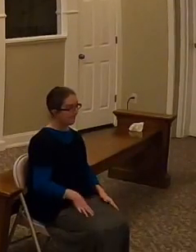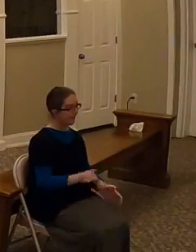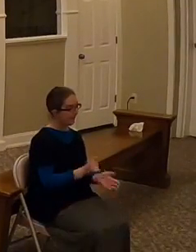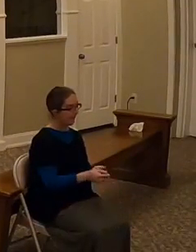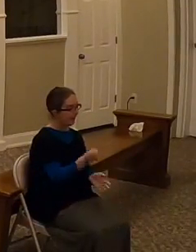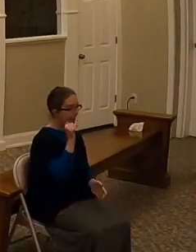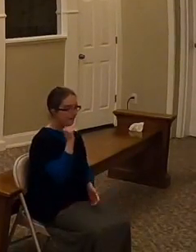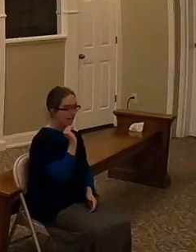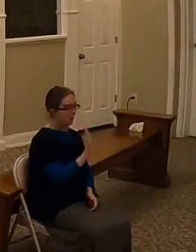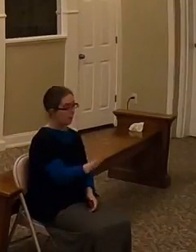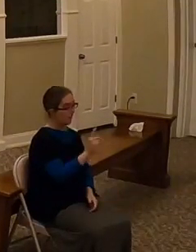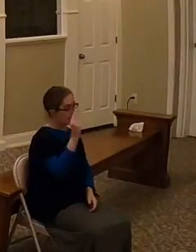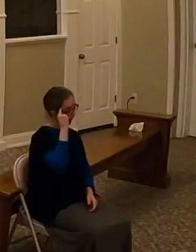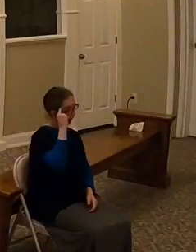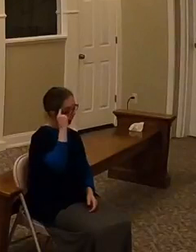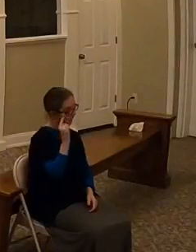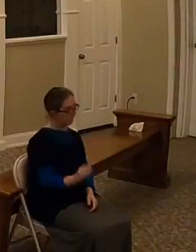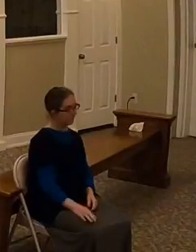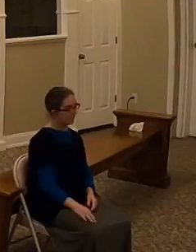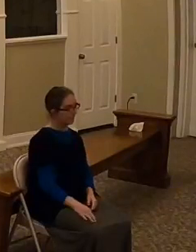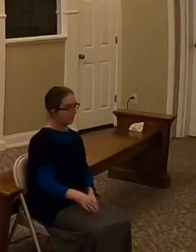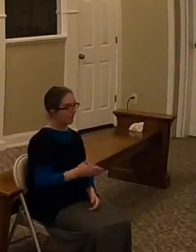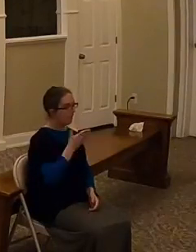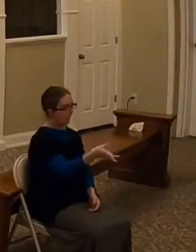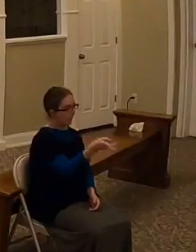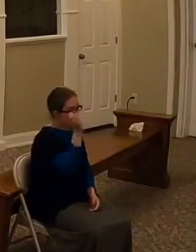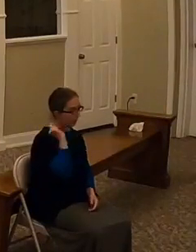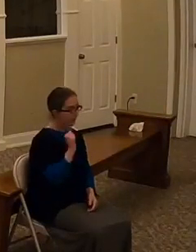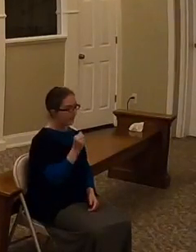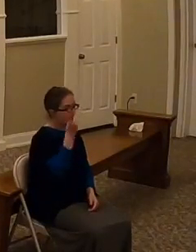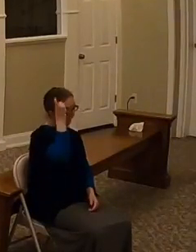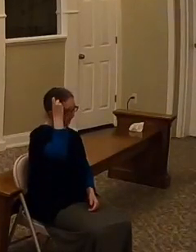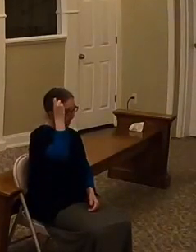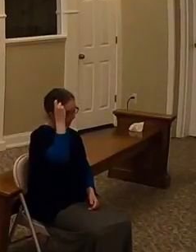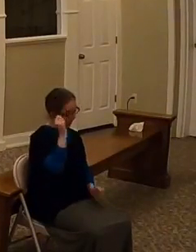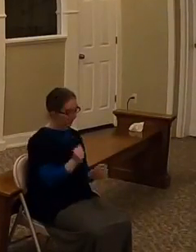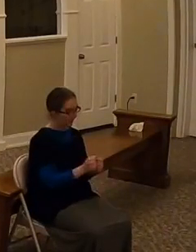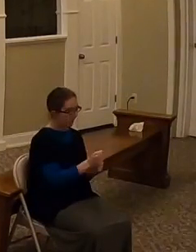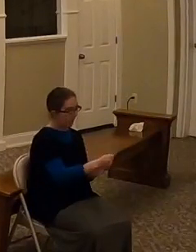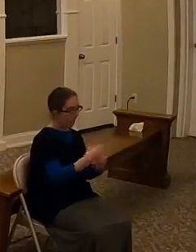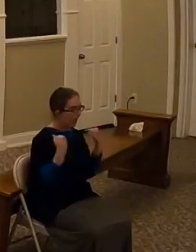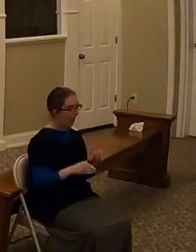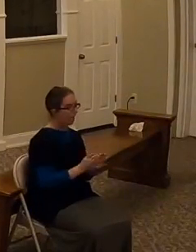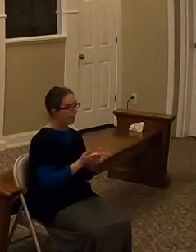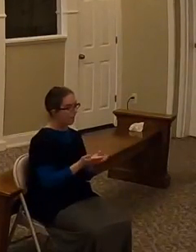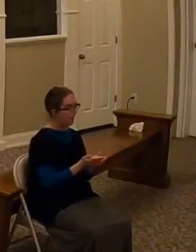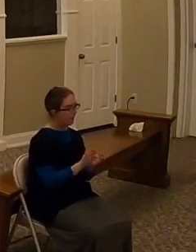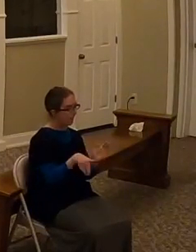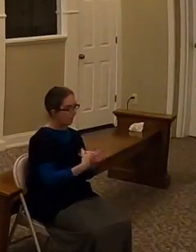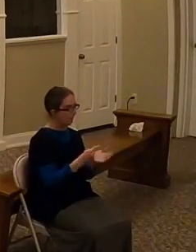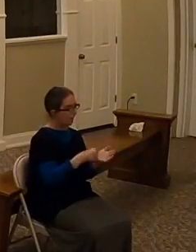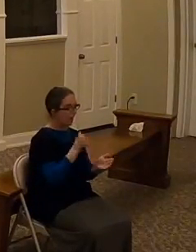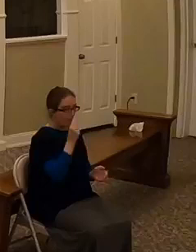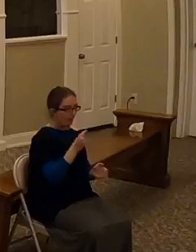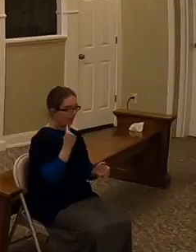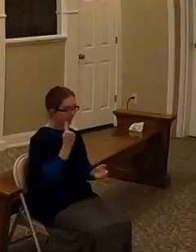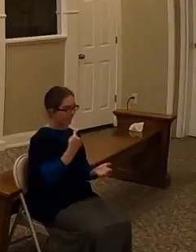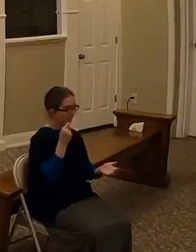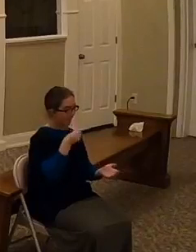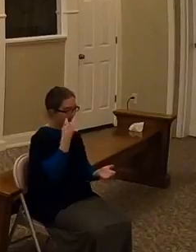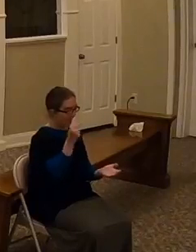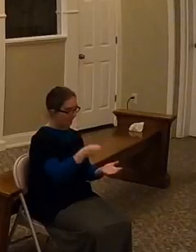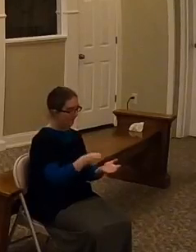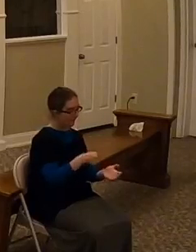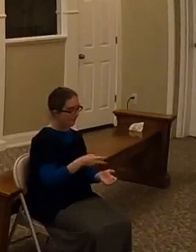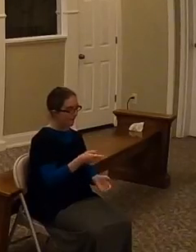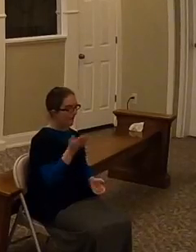That wasn't your thought. There was a spirit directing you. I've got a Bible for all this. I'm not just saying this stuff. There